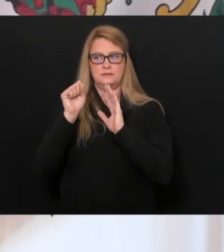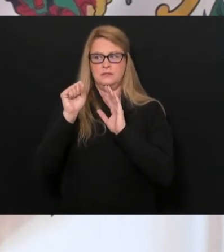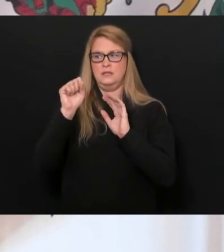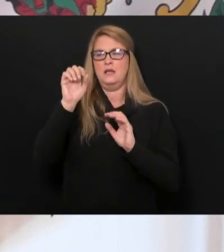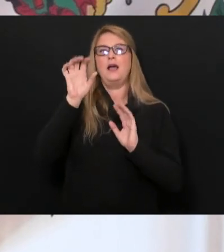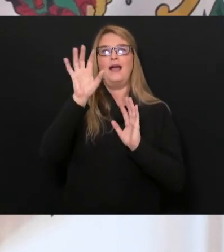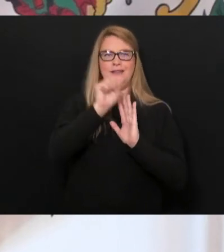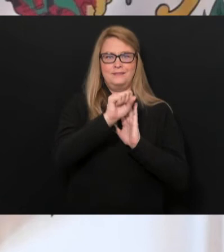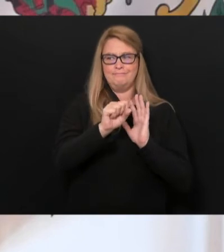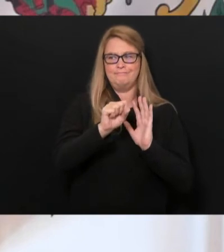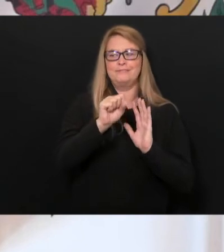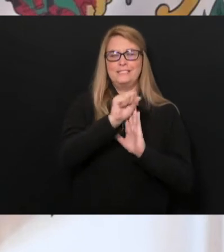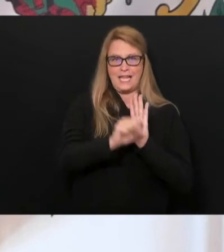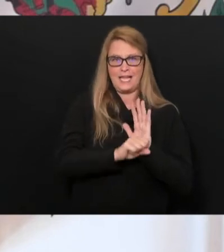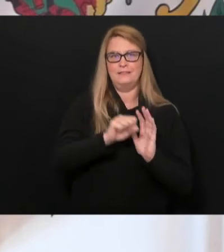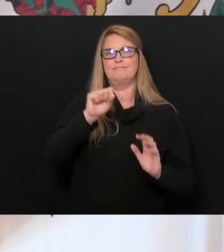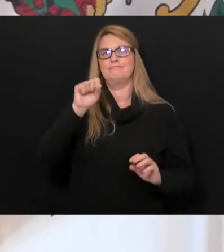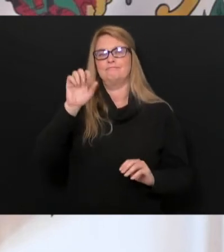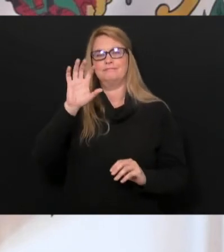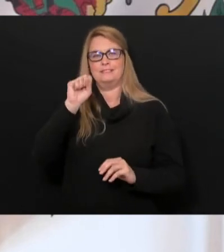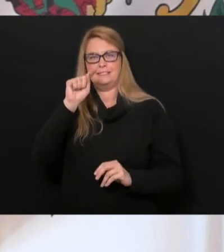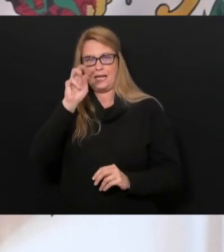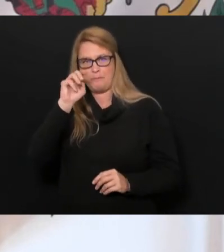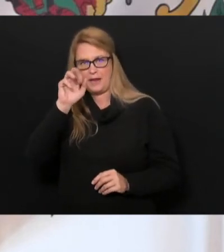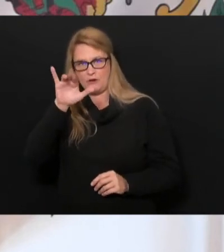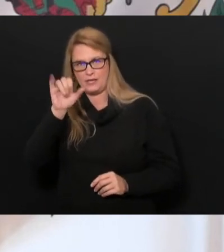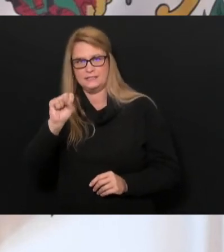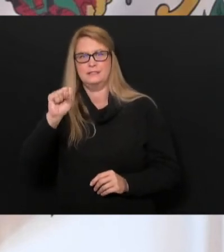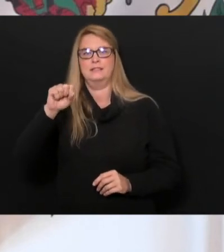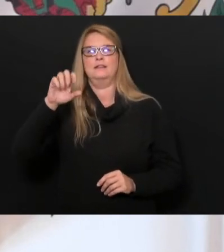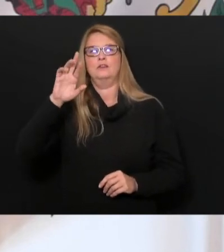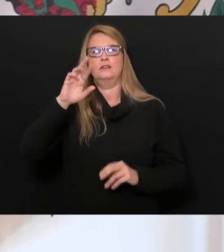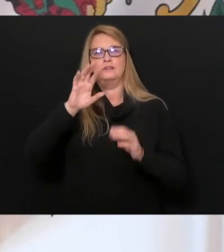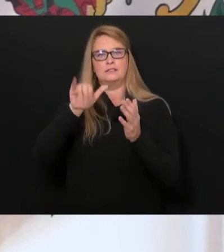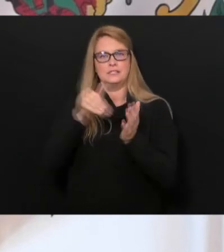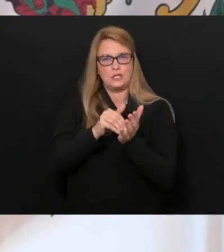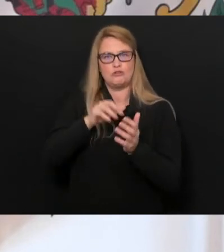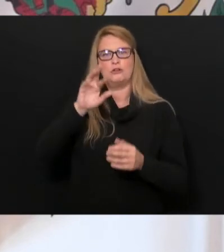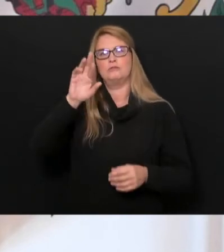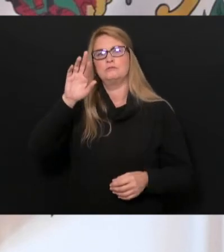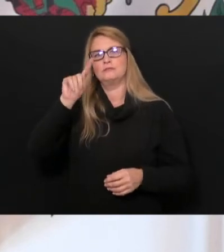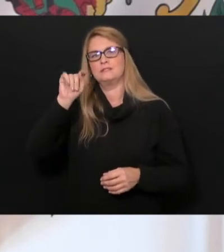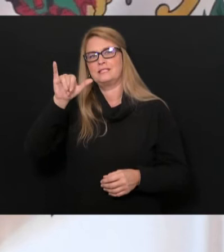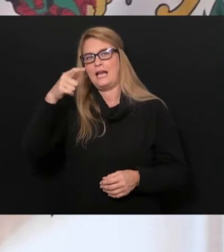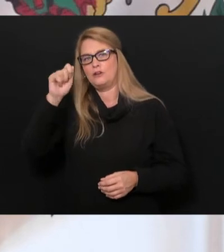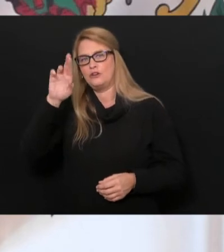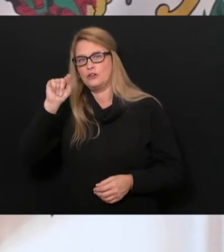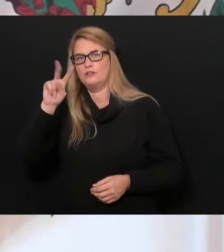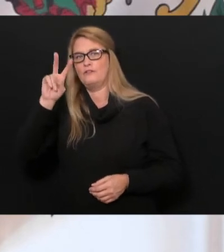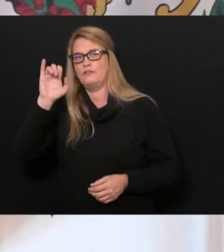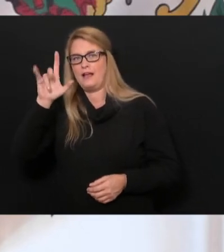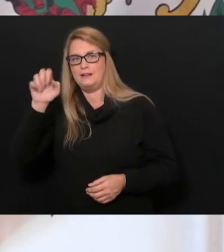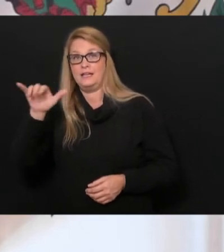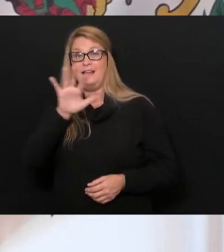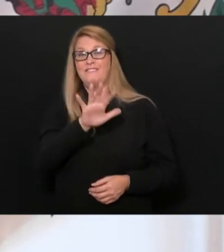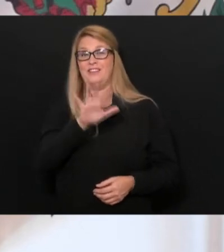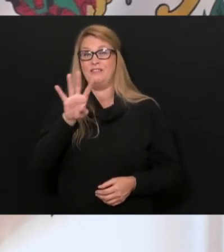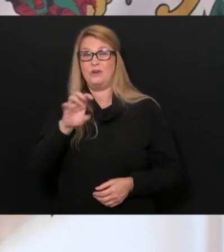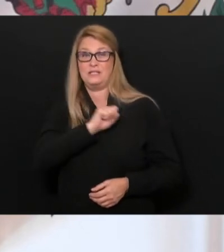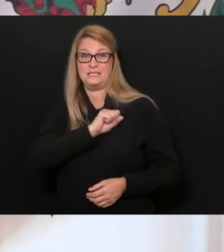Mary's, 246 at Central Regional, 80 at Tigard Valley, and there's 54 staff members.